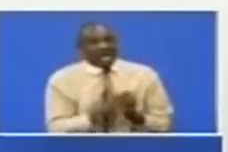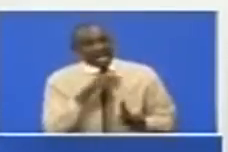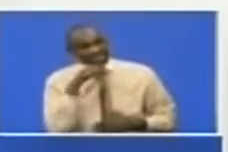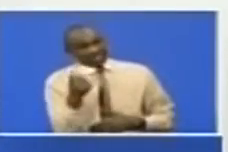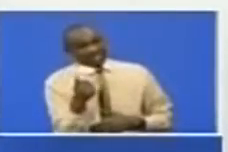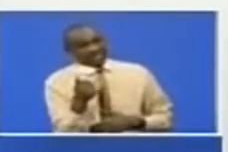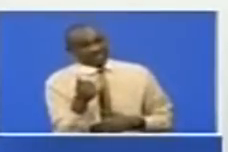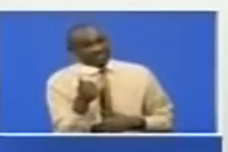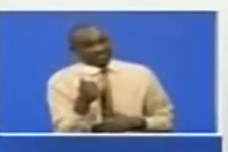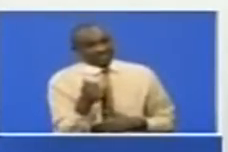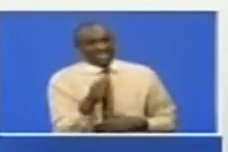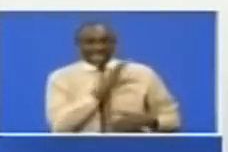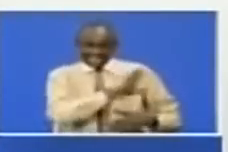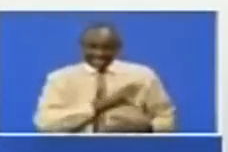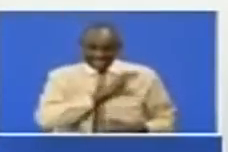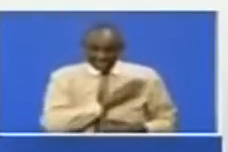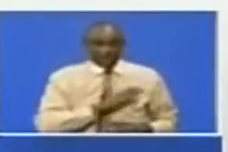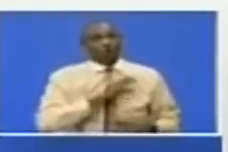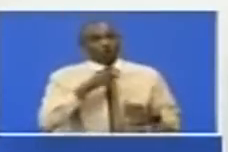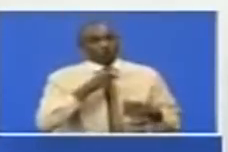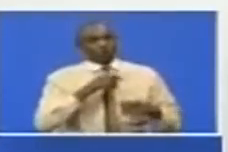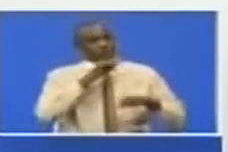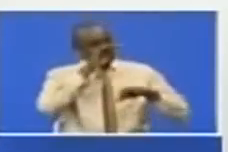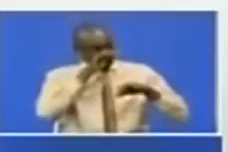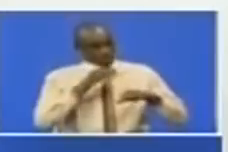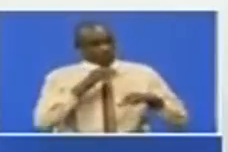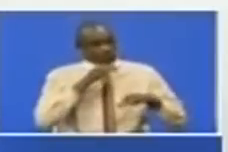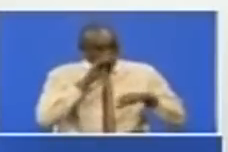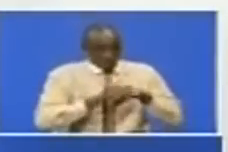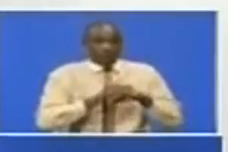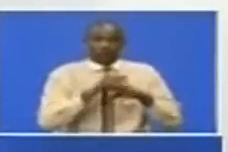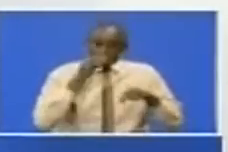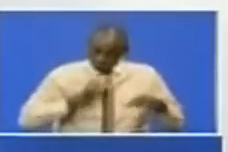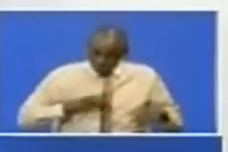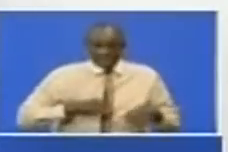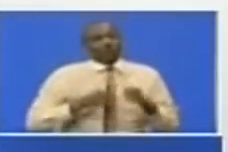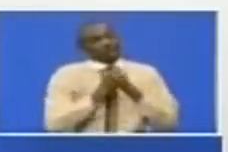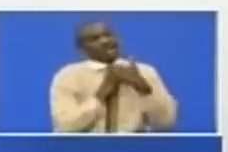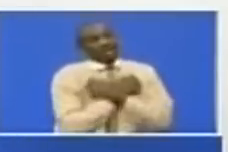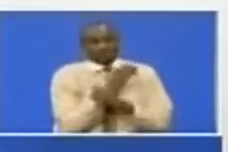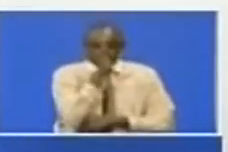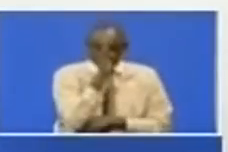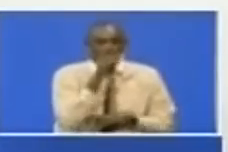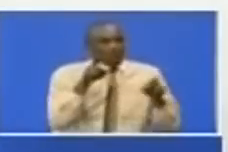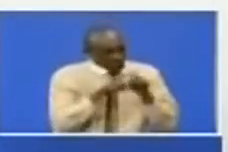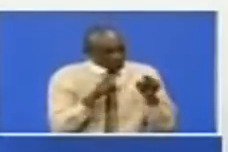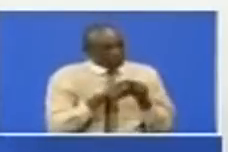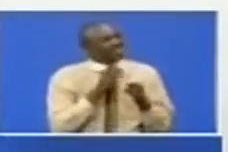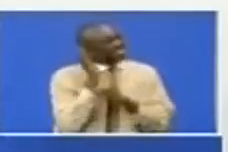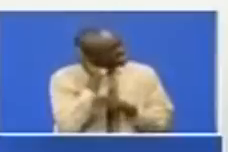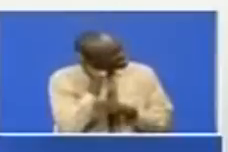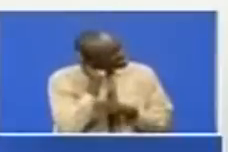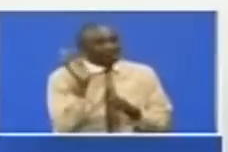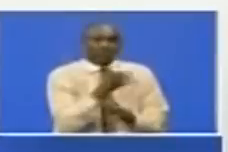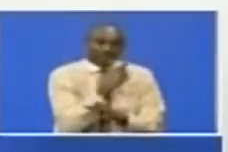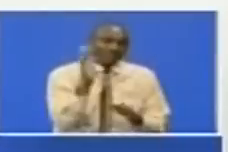date. Mm-hmm. And characteristics of a God's leading lady. Right. So I write, I read, but apart from that, mm-hmm. I also love listening to music.